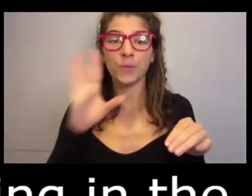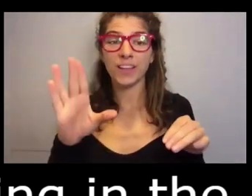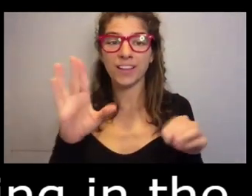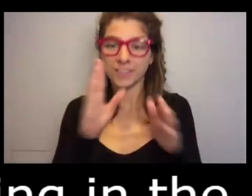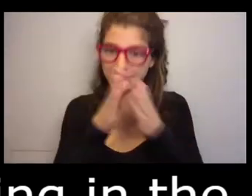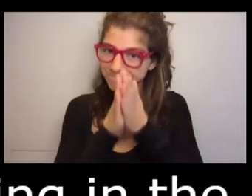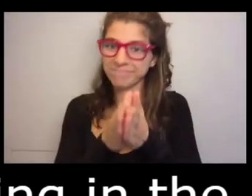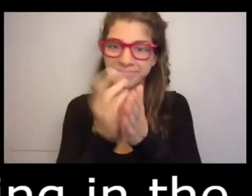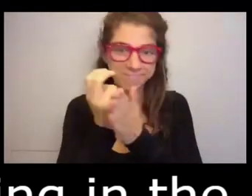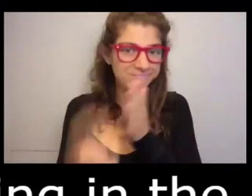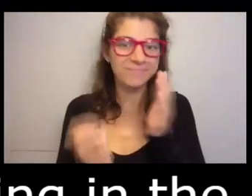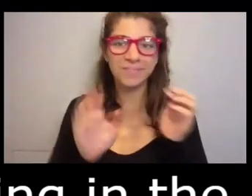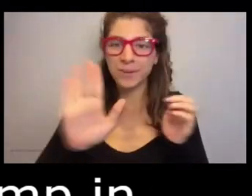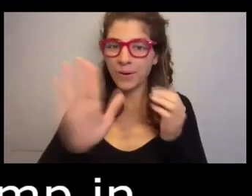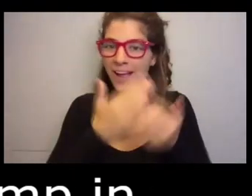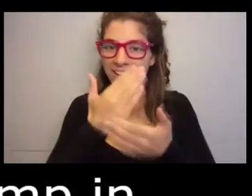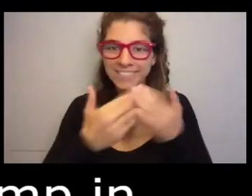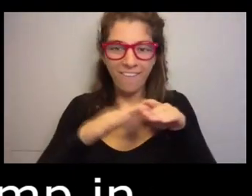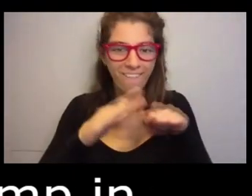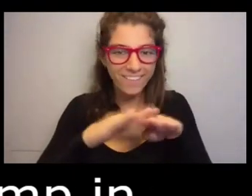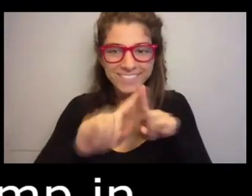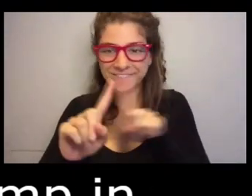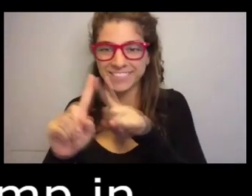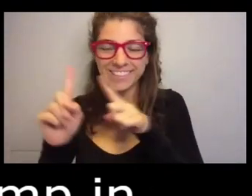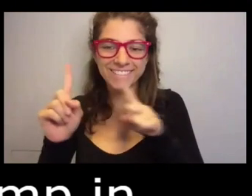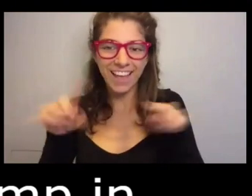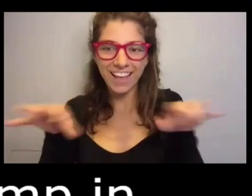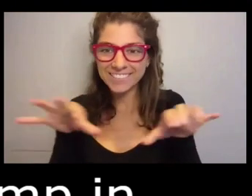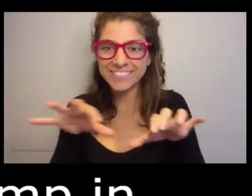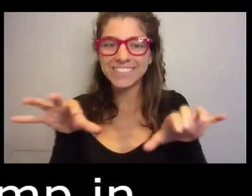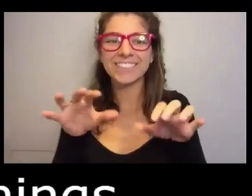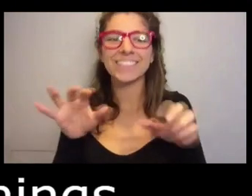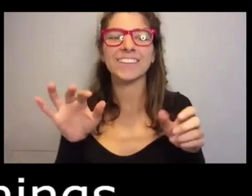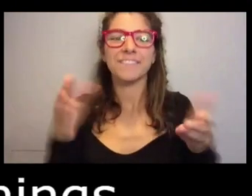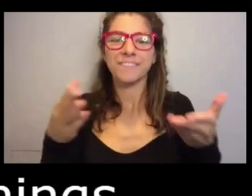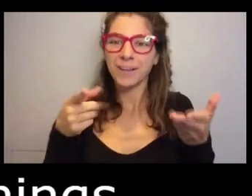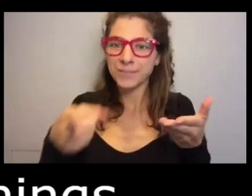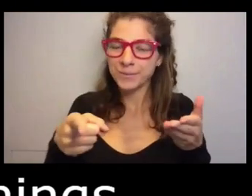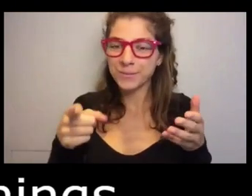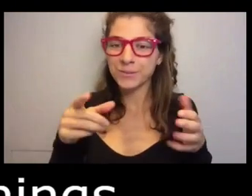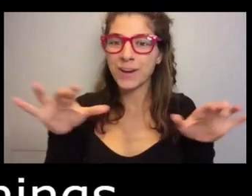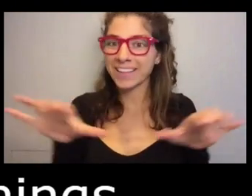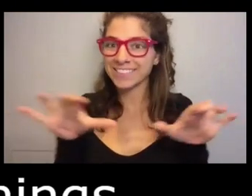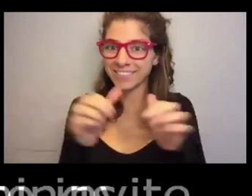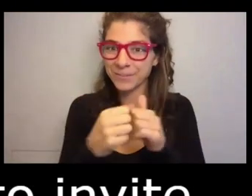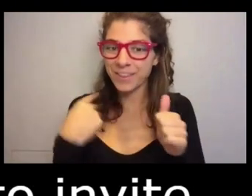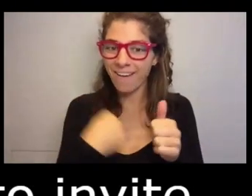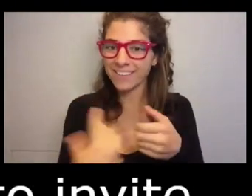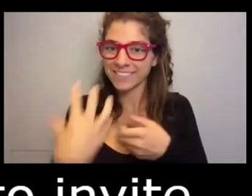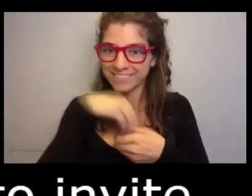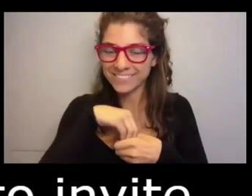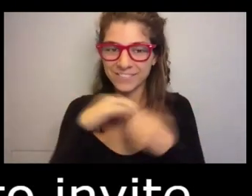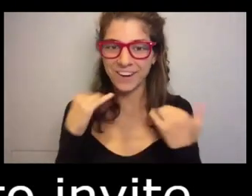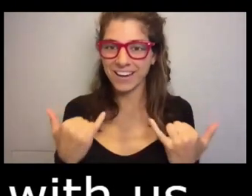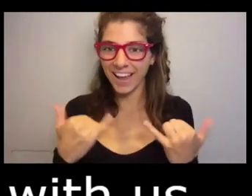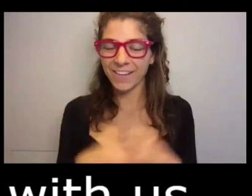jump in and get your hands on things. Hopefully, we are going to invite you to do a little activity with us on the spot right